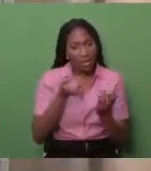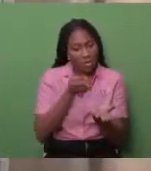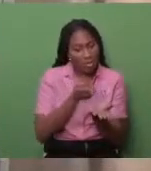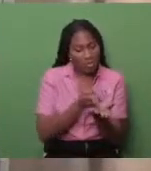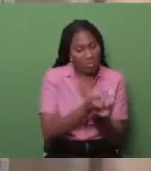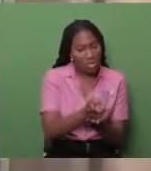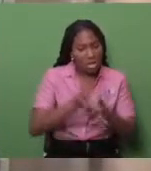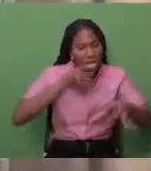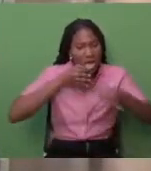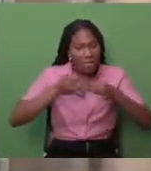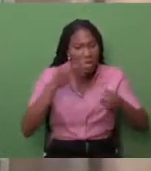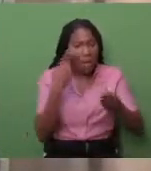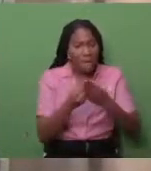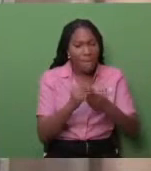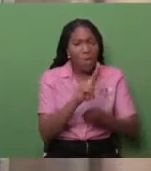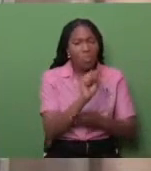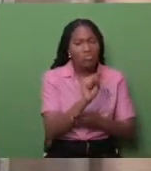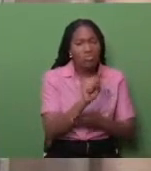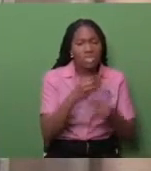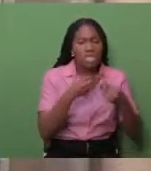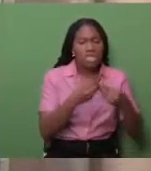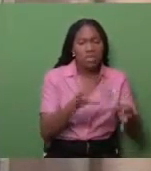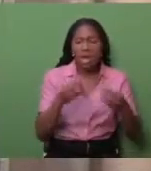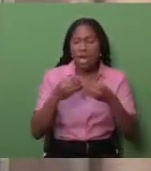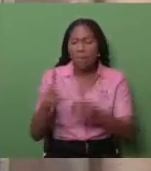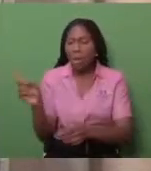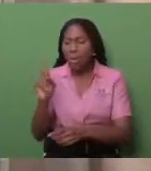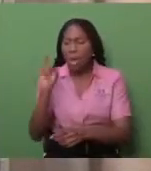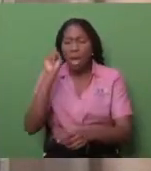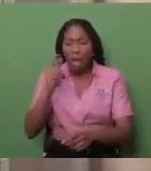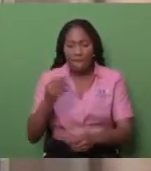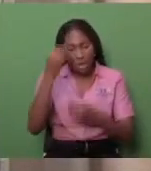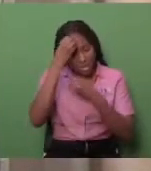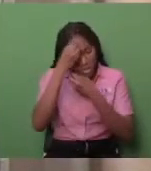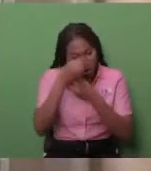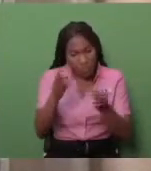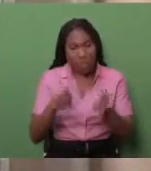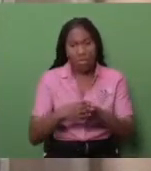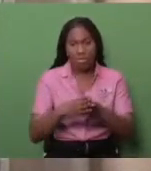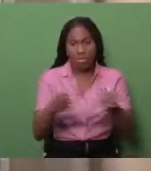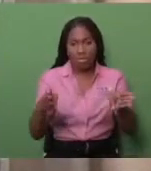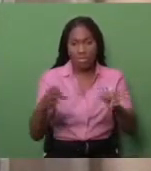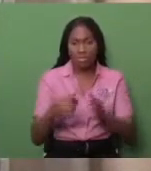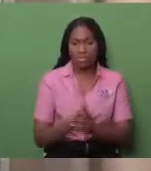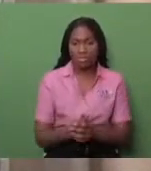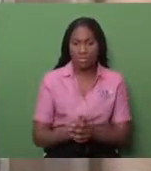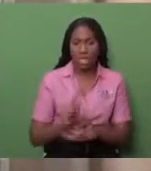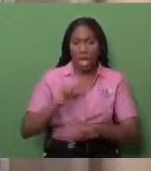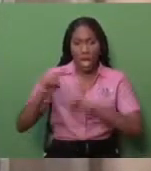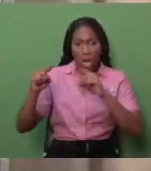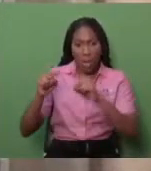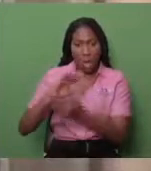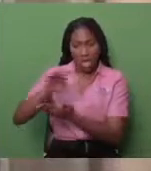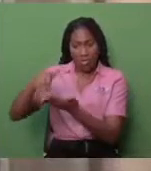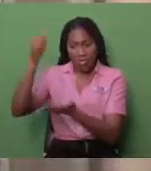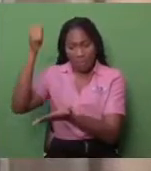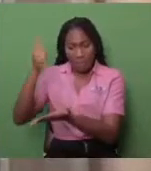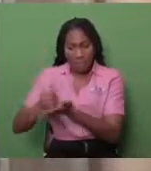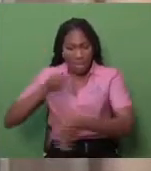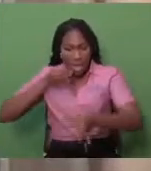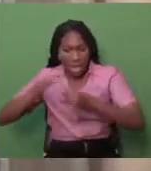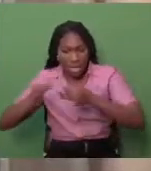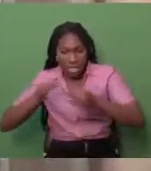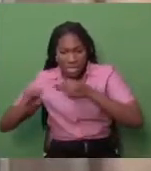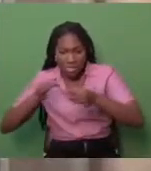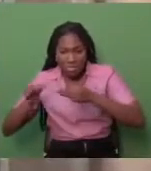distribution. Well, when the previous bank governor disclosed the largest consumers of this country's forex,